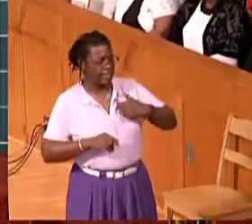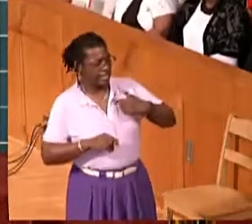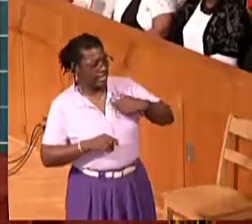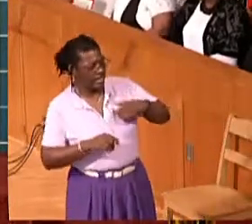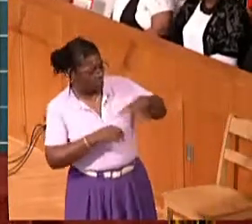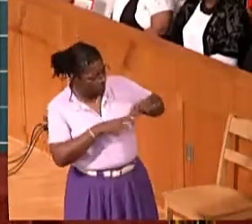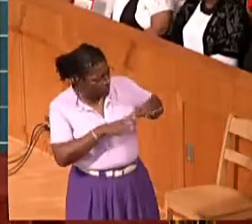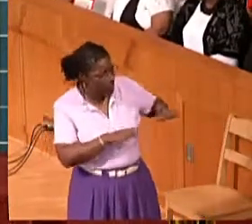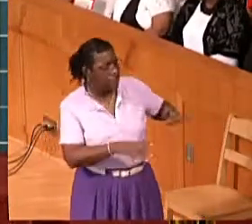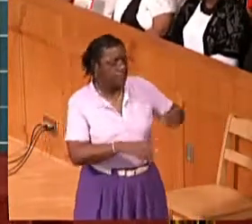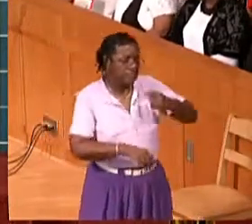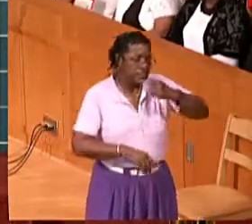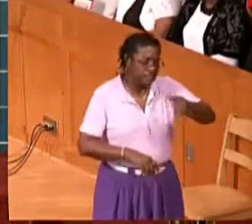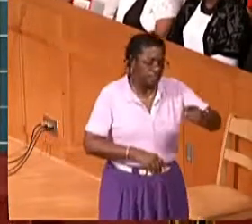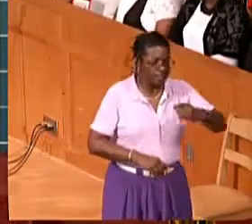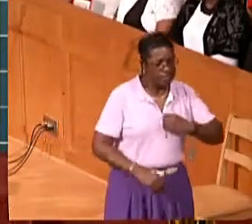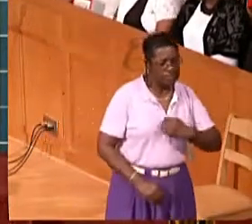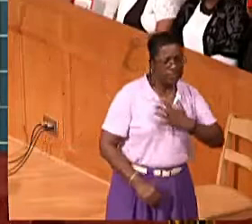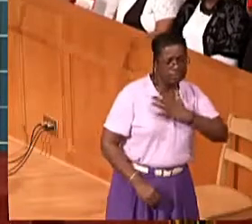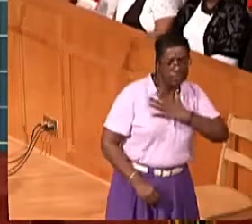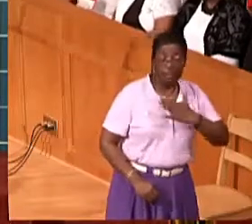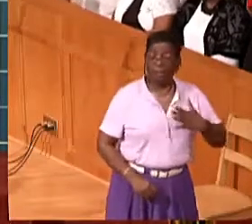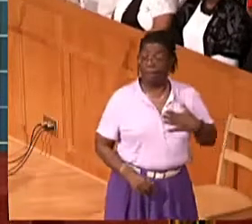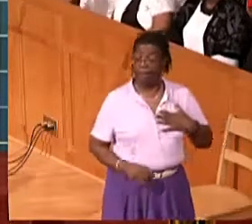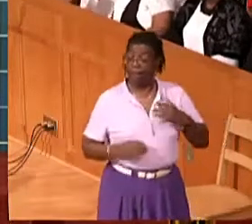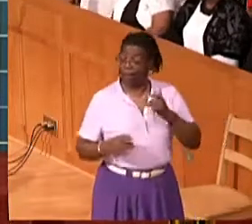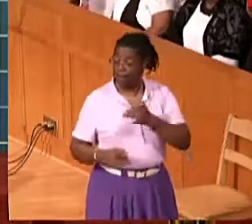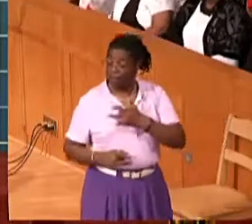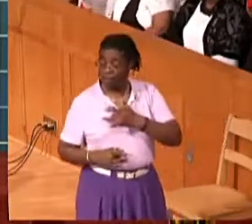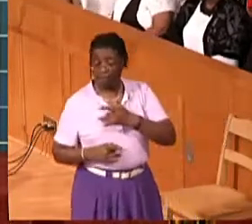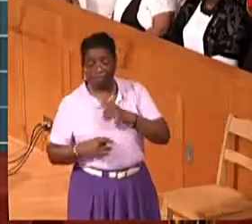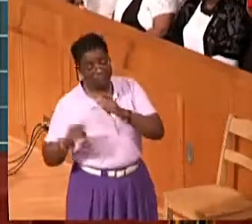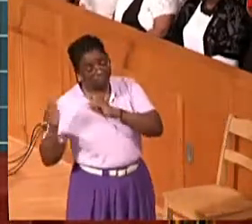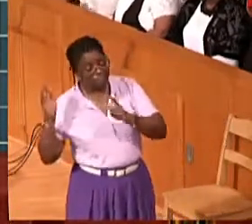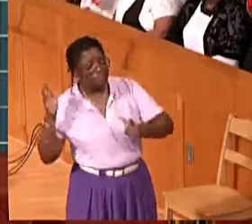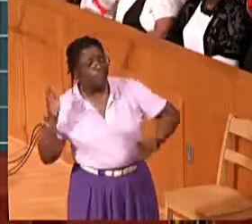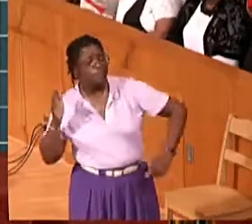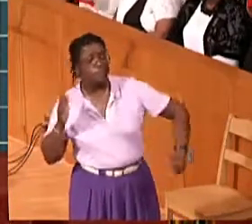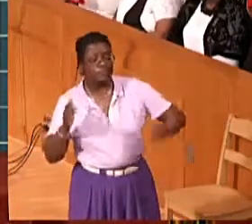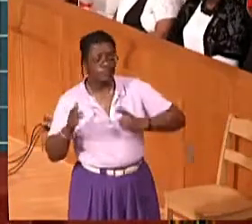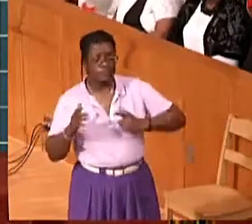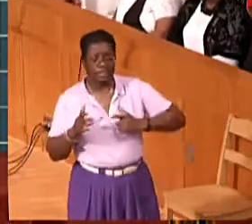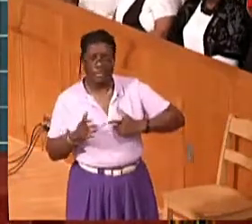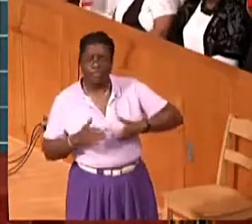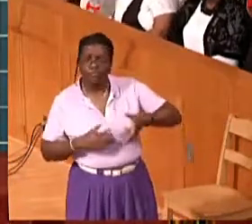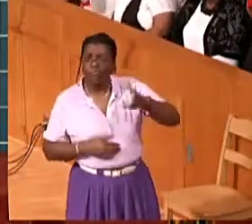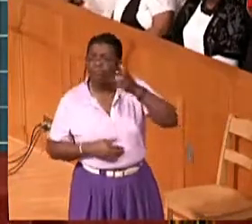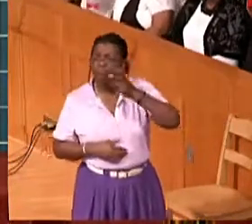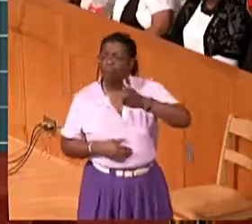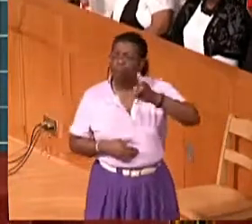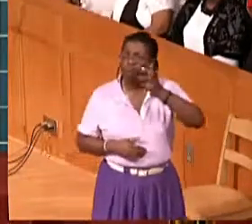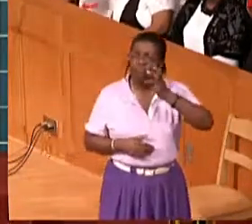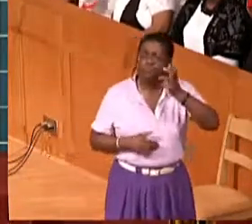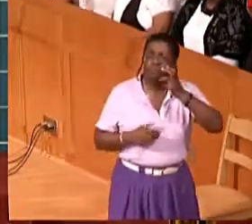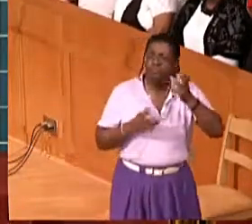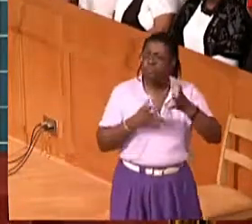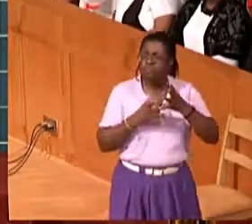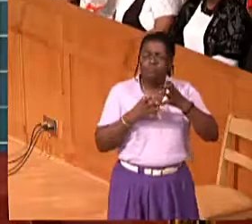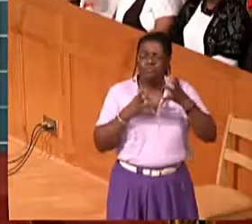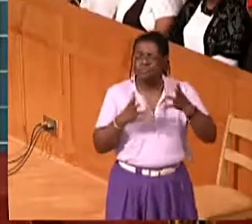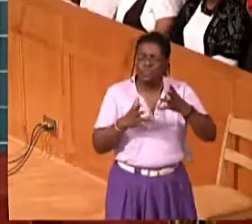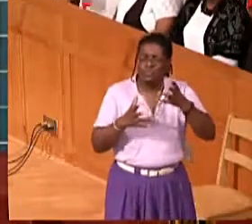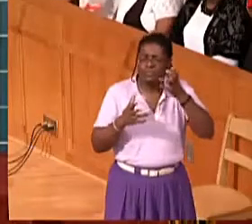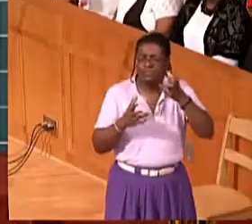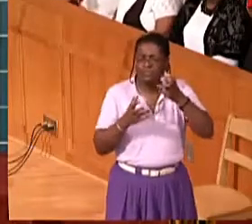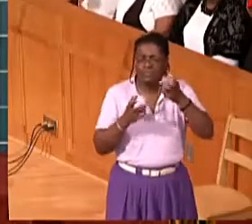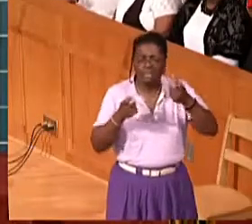Lord, because I need to hear from Lord. I've heard so much of your stuff. I've heard so much of what's going on around.